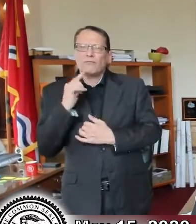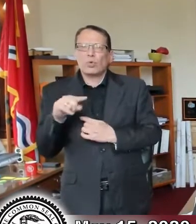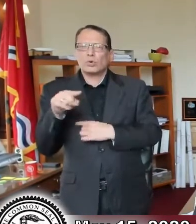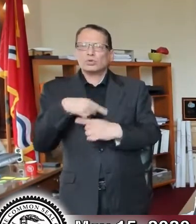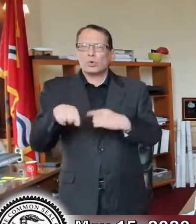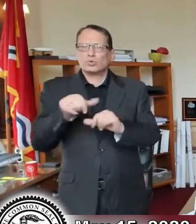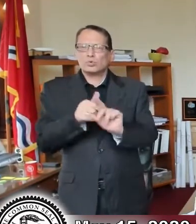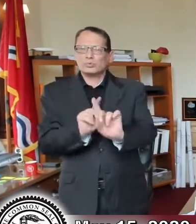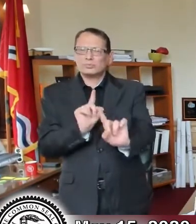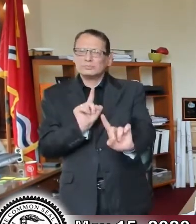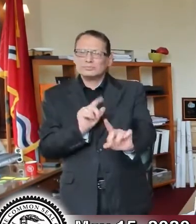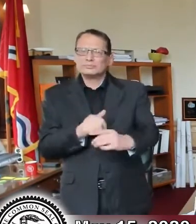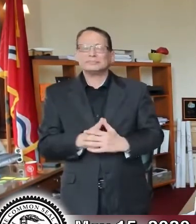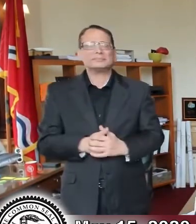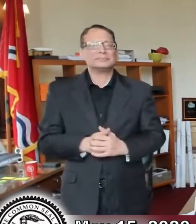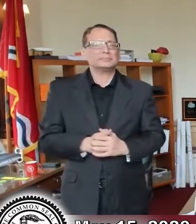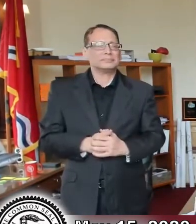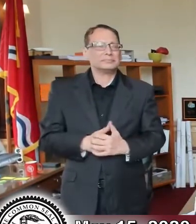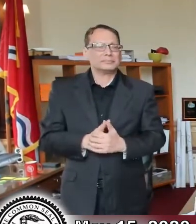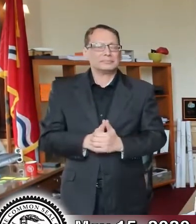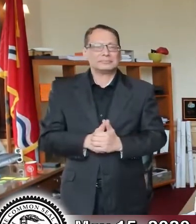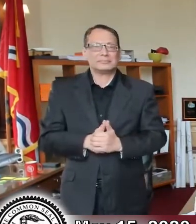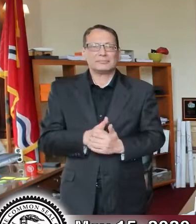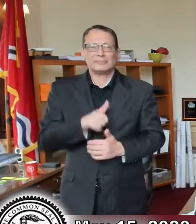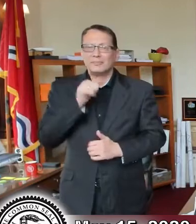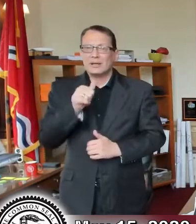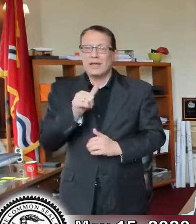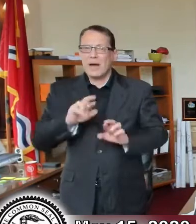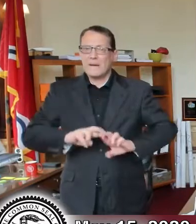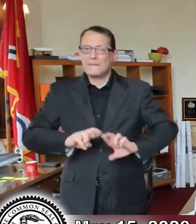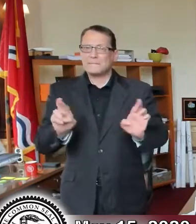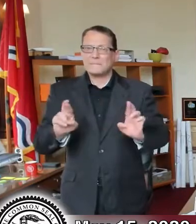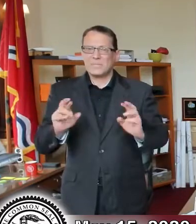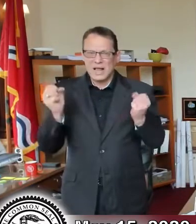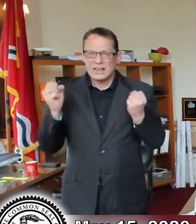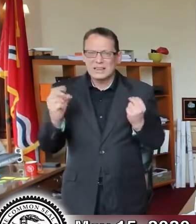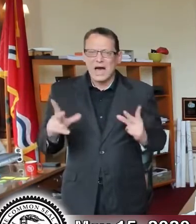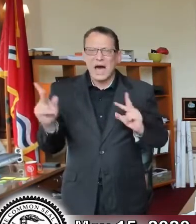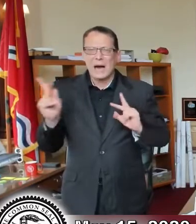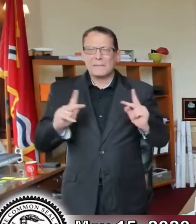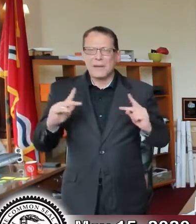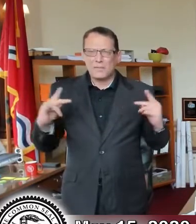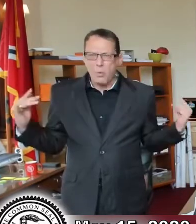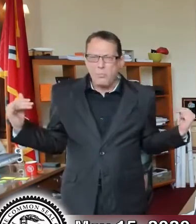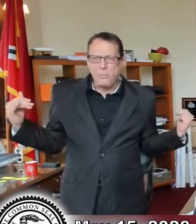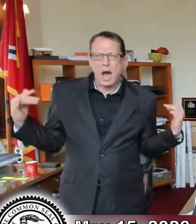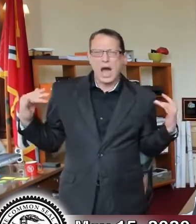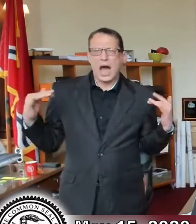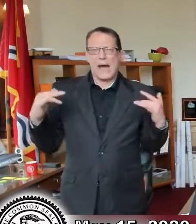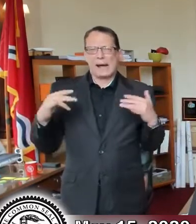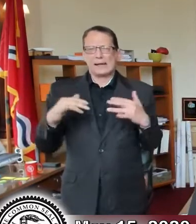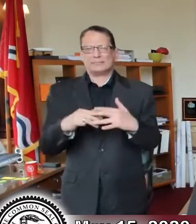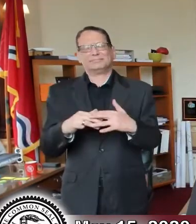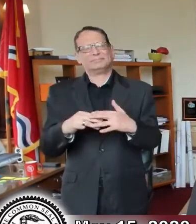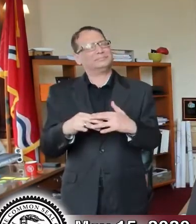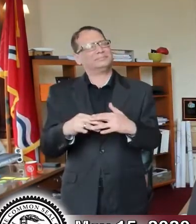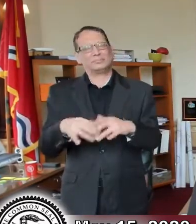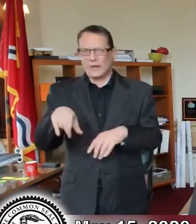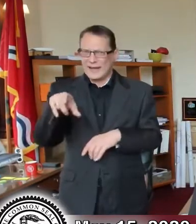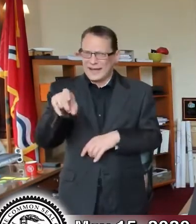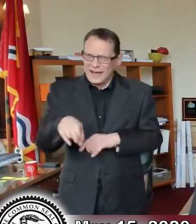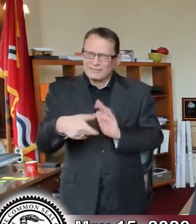but you know, we're not prepared to have big crowds of people show up and not be able to socially distance